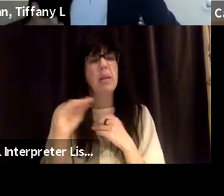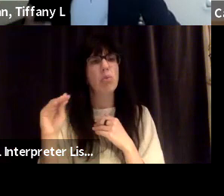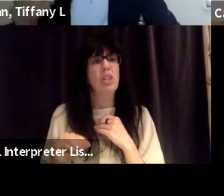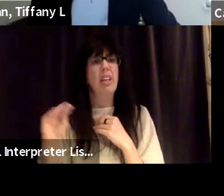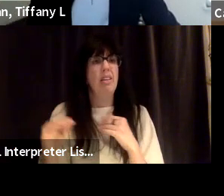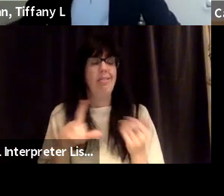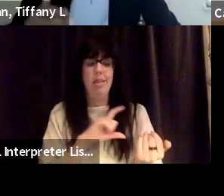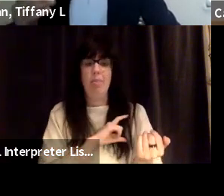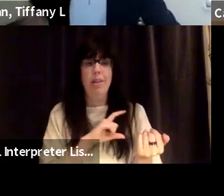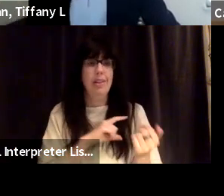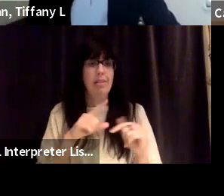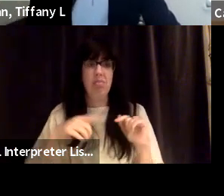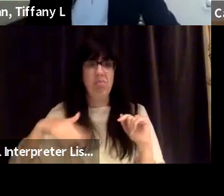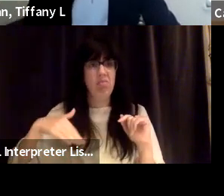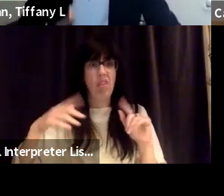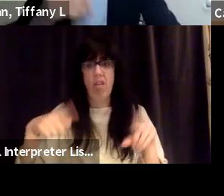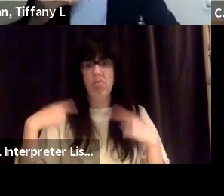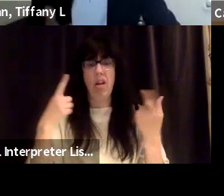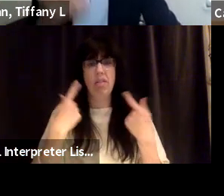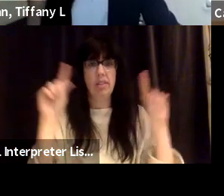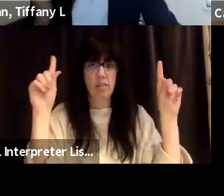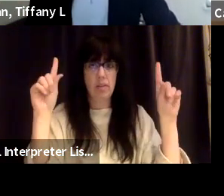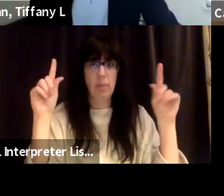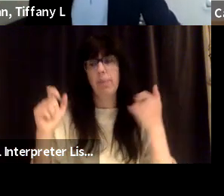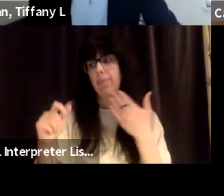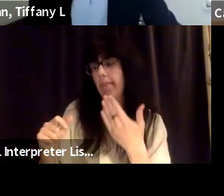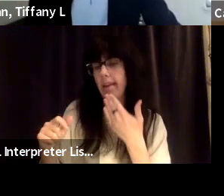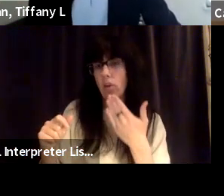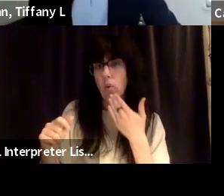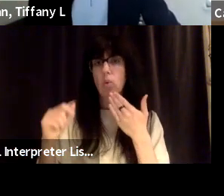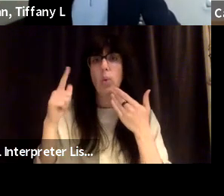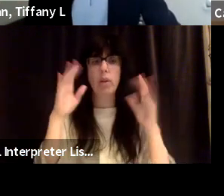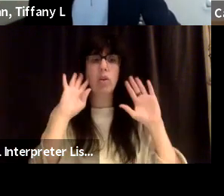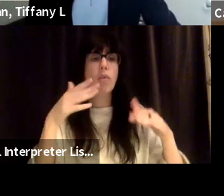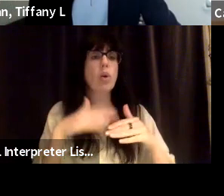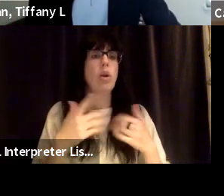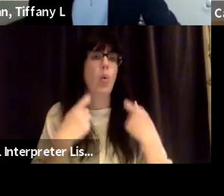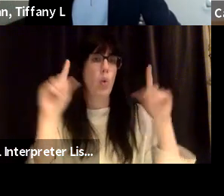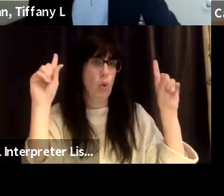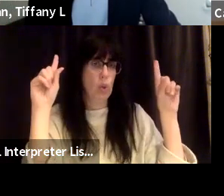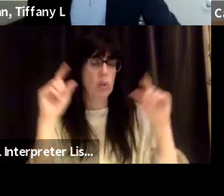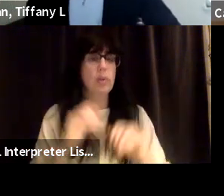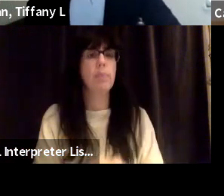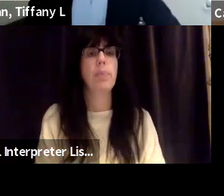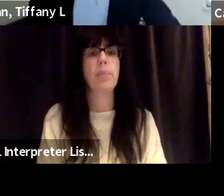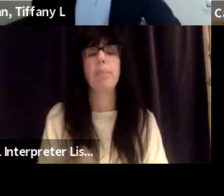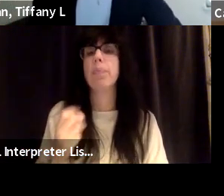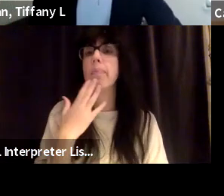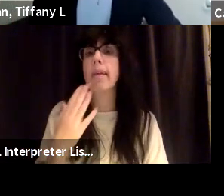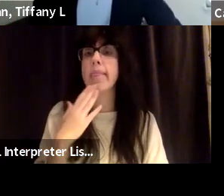have not yet been able to achieve. And so we need to lean into the things that work. Hmm. Thank you.